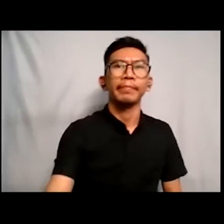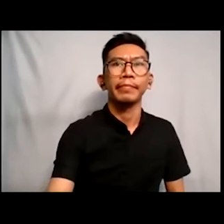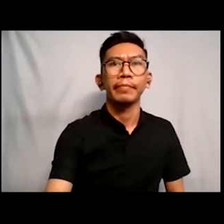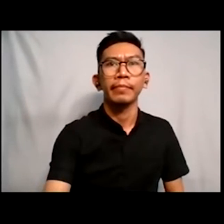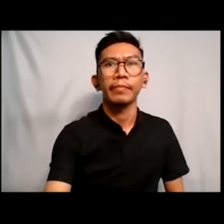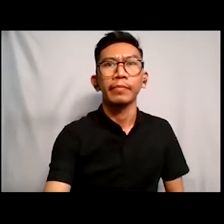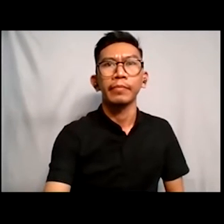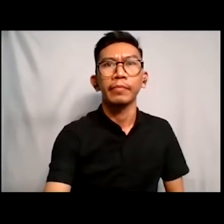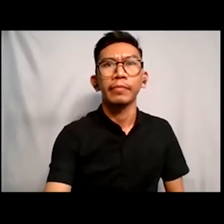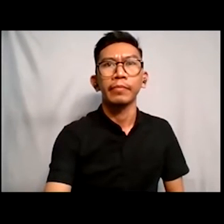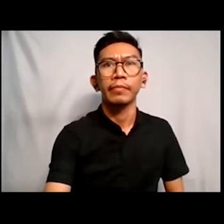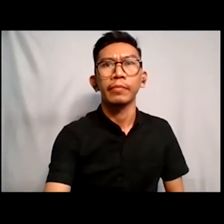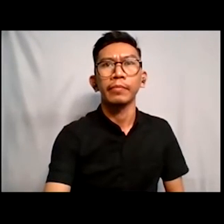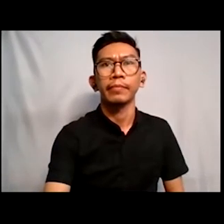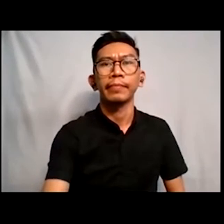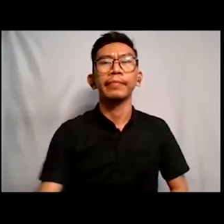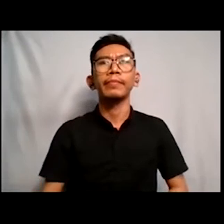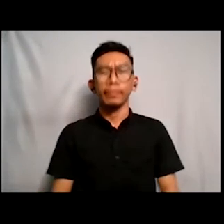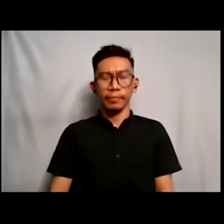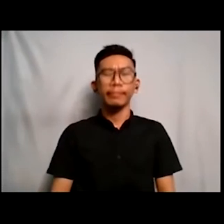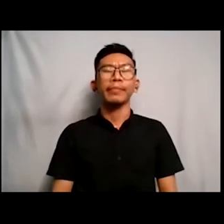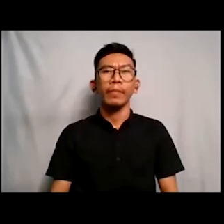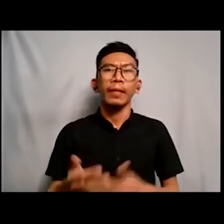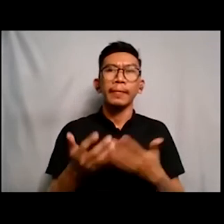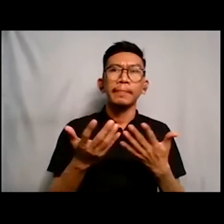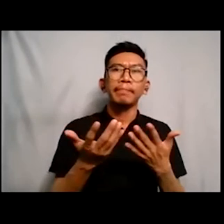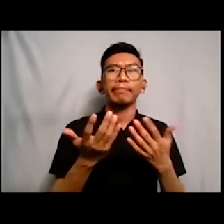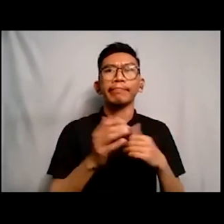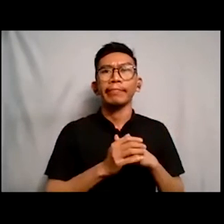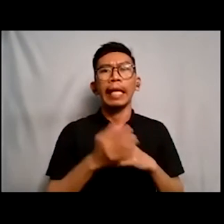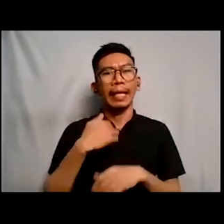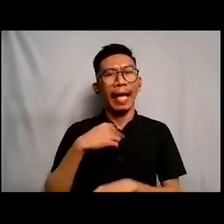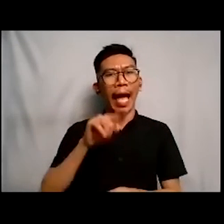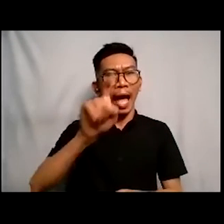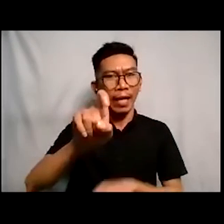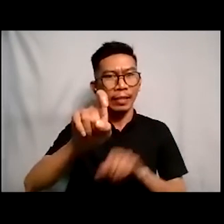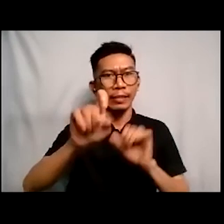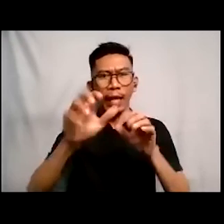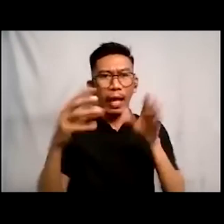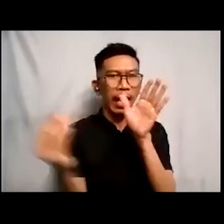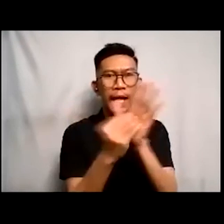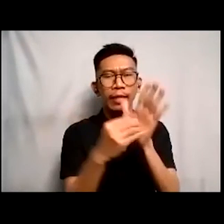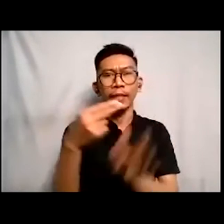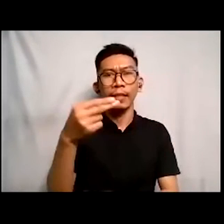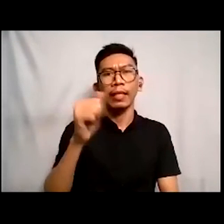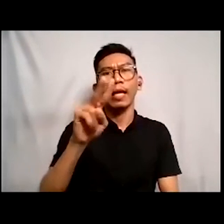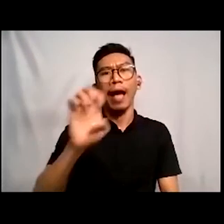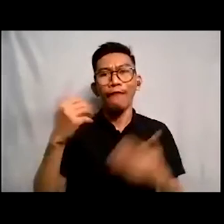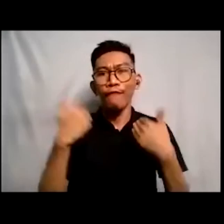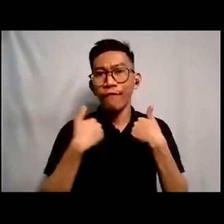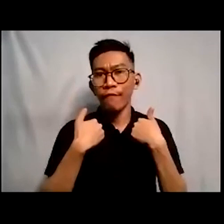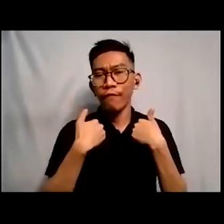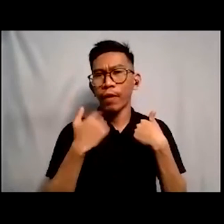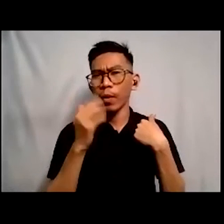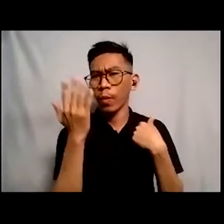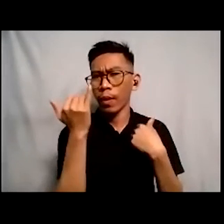Go ahead, sir. Okay. The reason why I ask if you could have is if you can